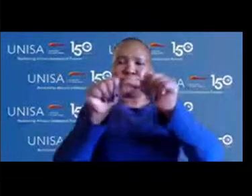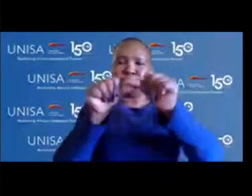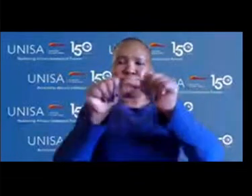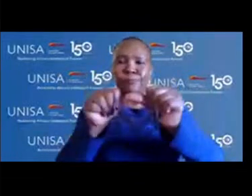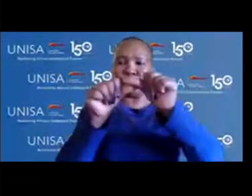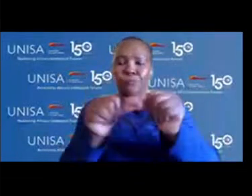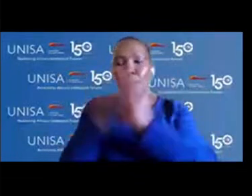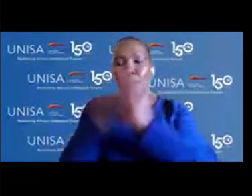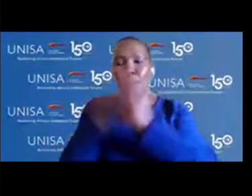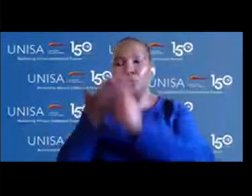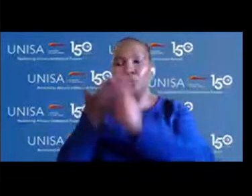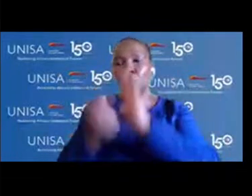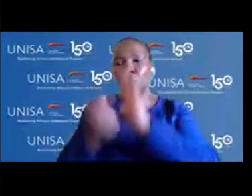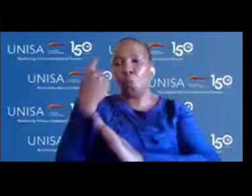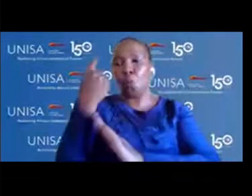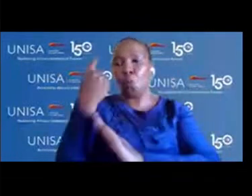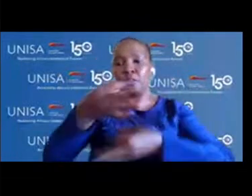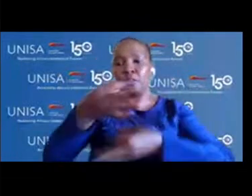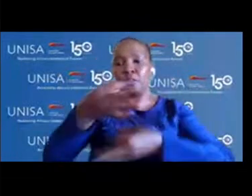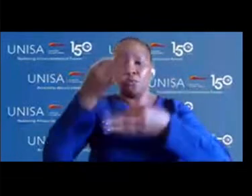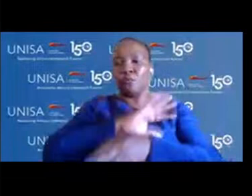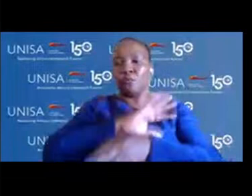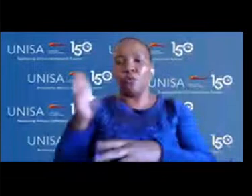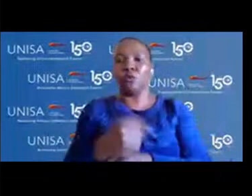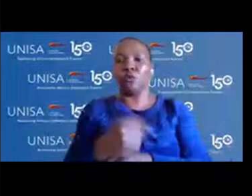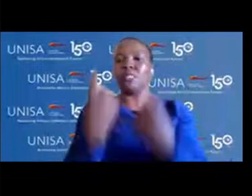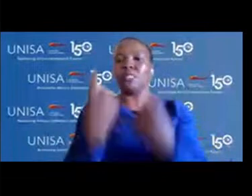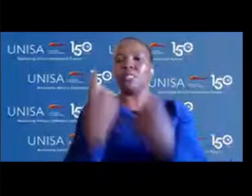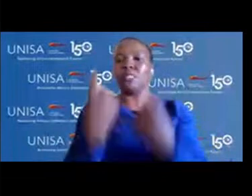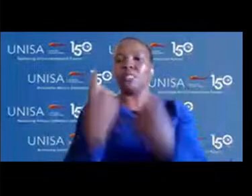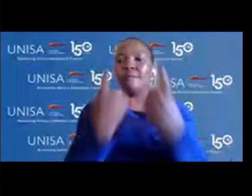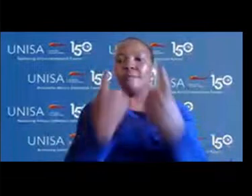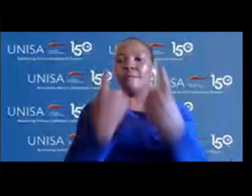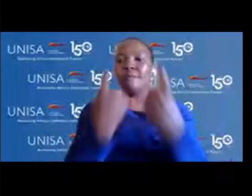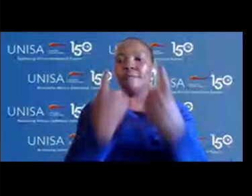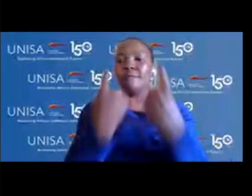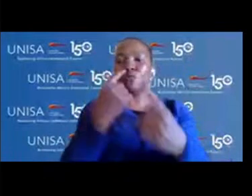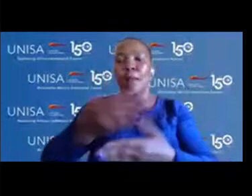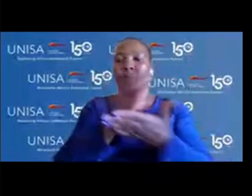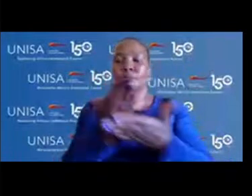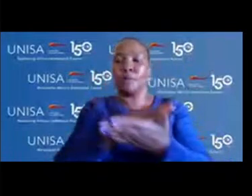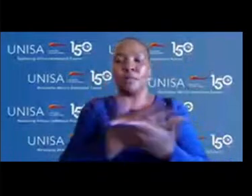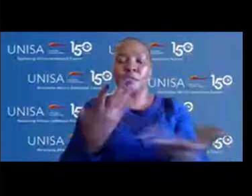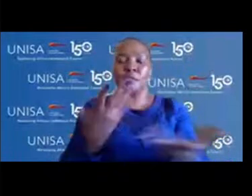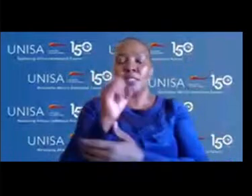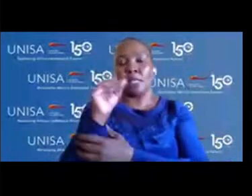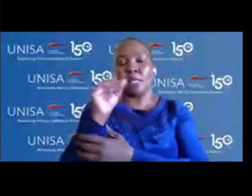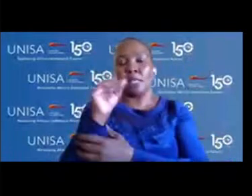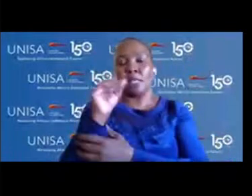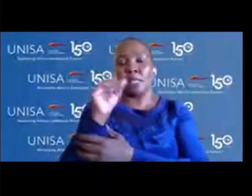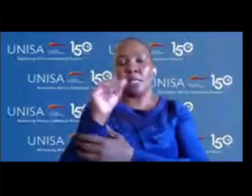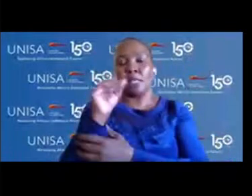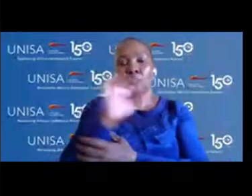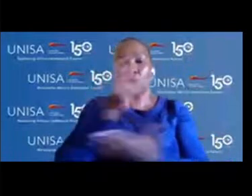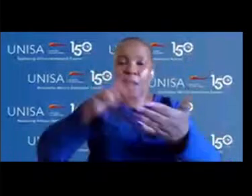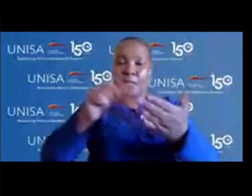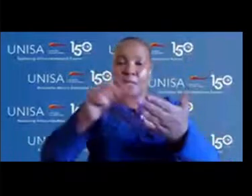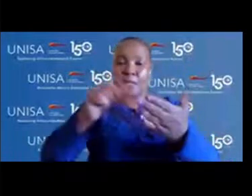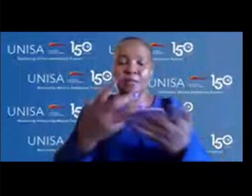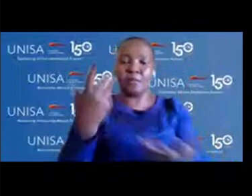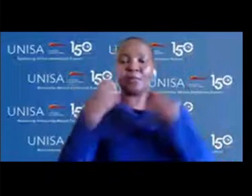as individual pages. So if you are scanning your handwritten answer